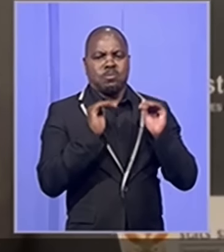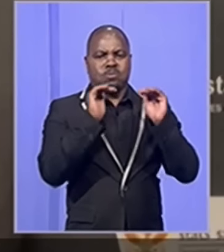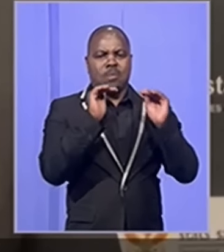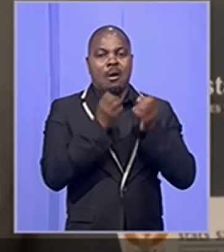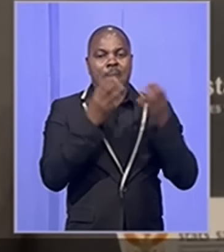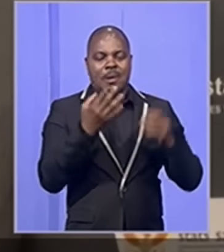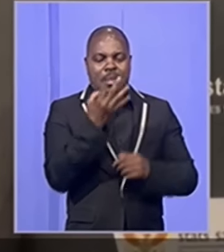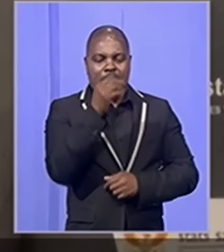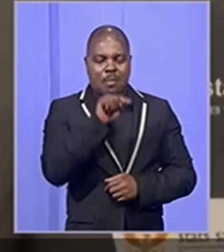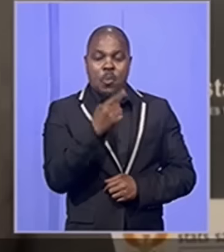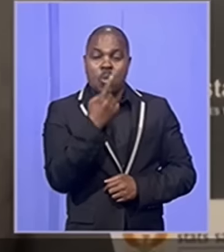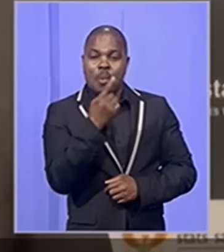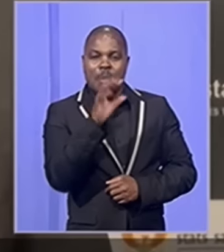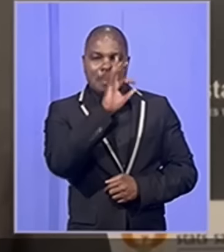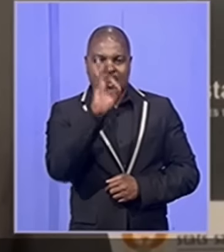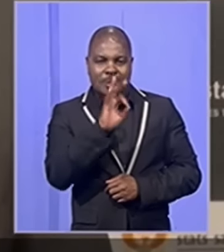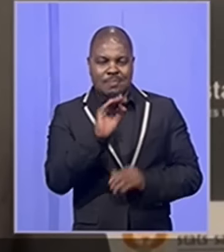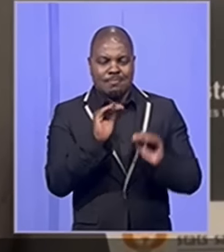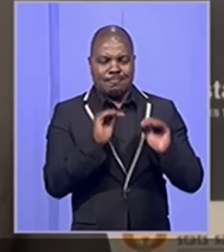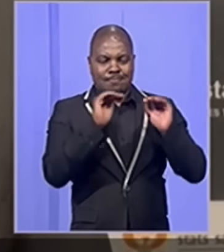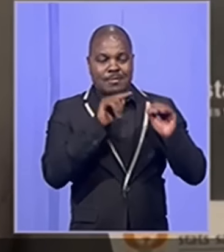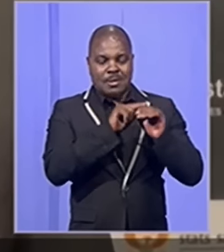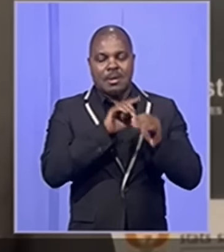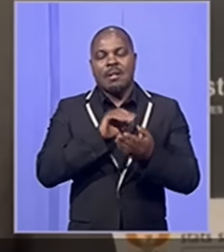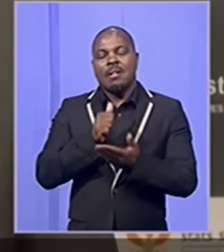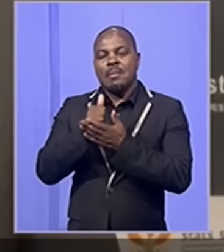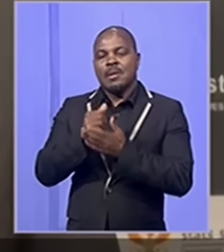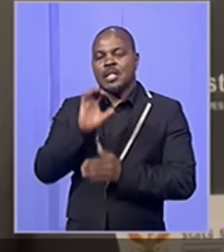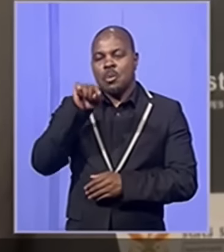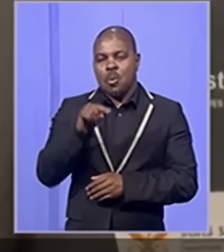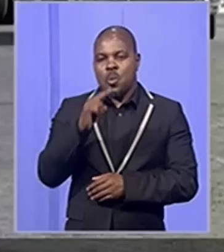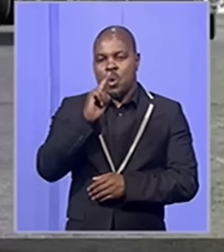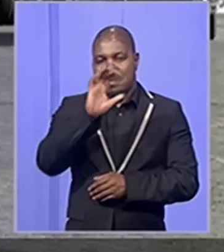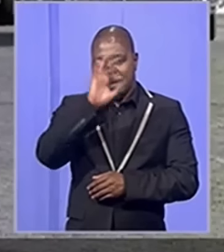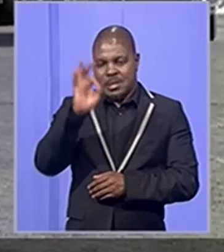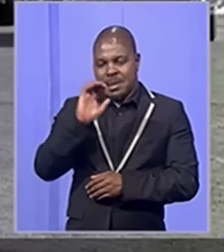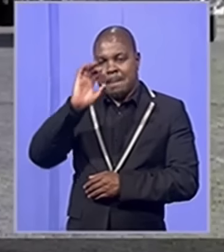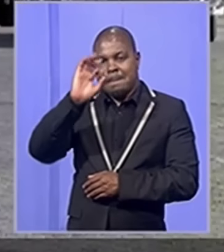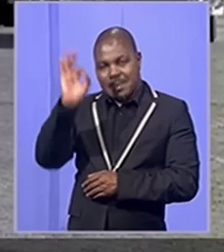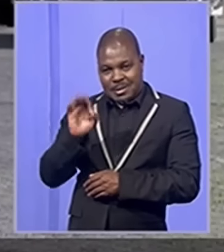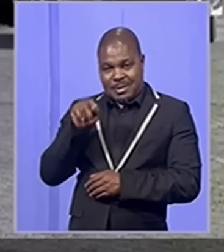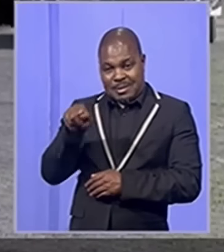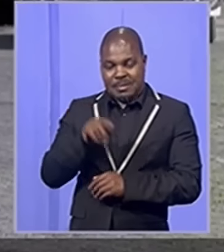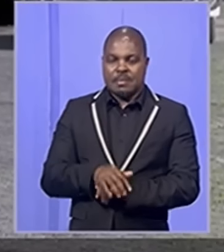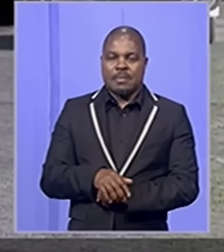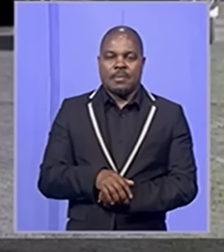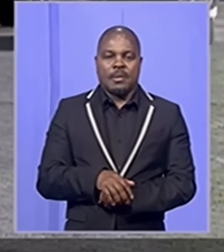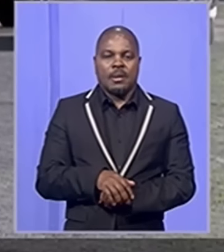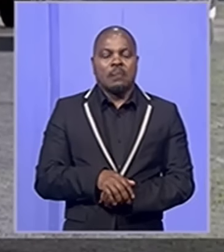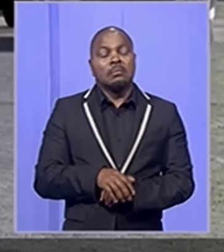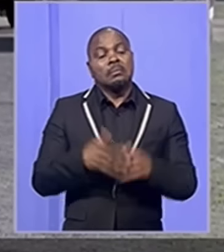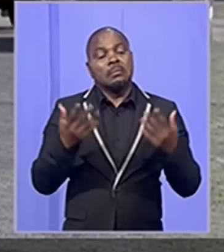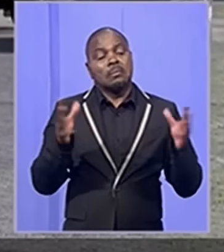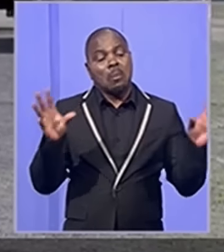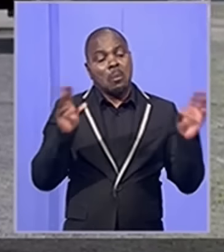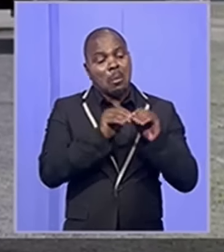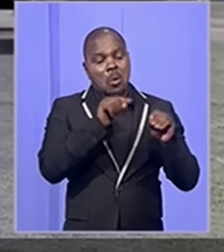by 3.1% and contributing 0.1 of a percentage point. Le fa go le jalo maphata otlhe a dirile